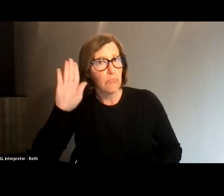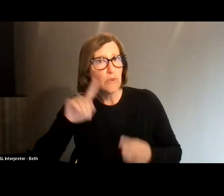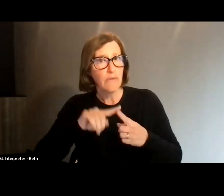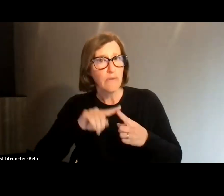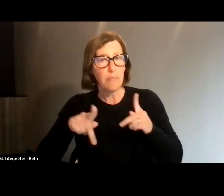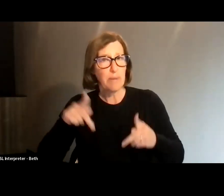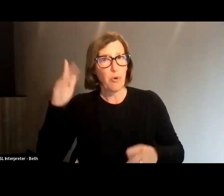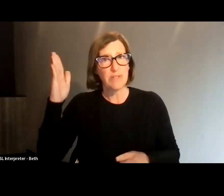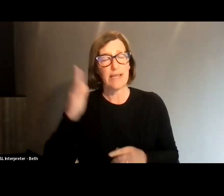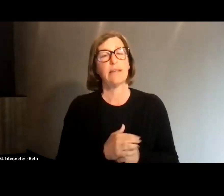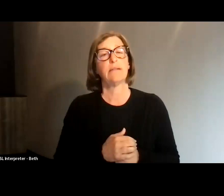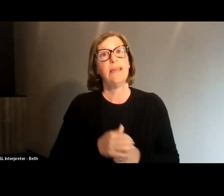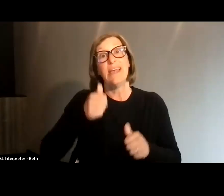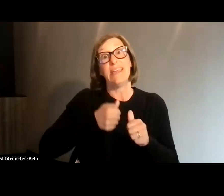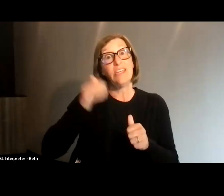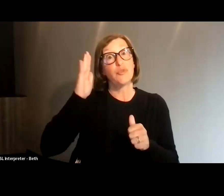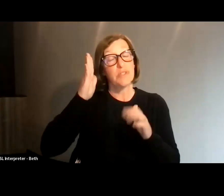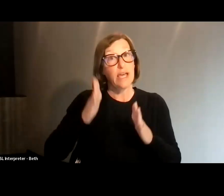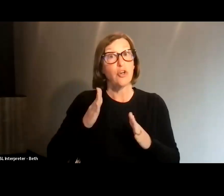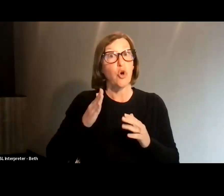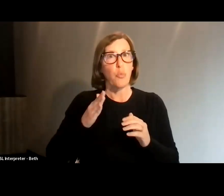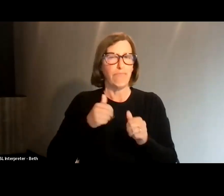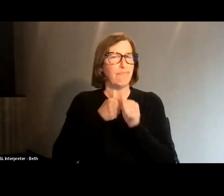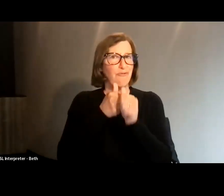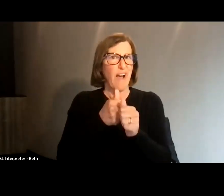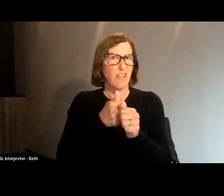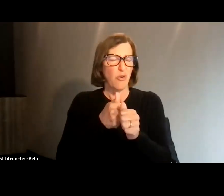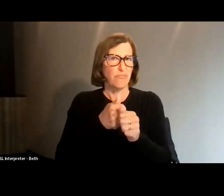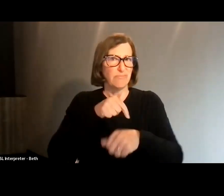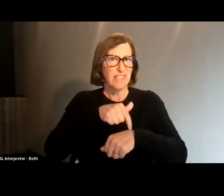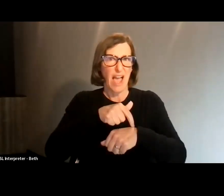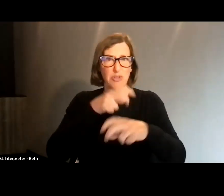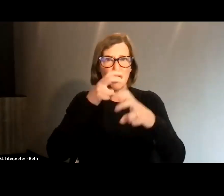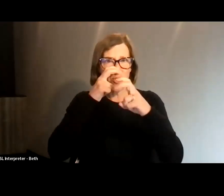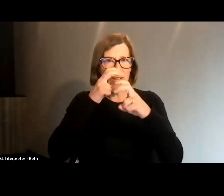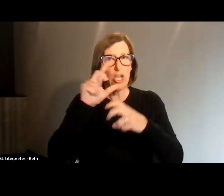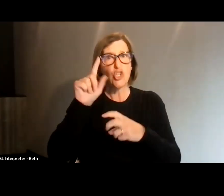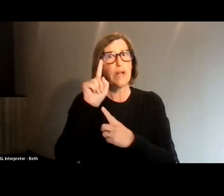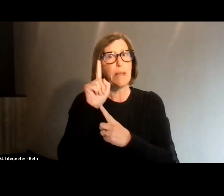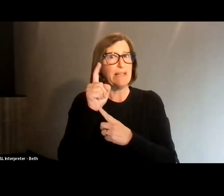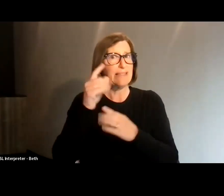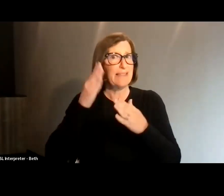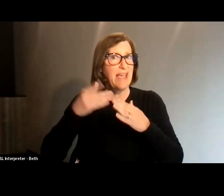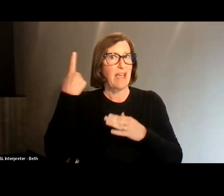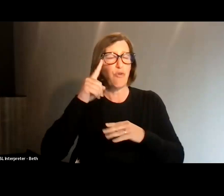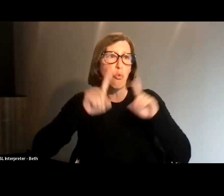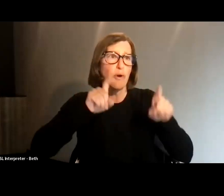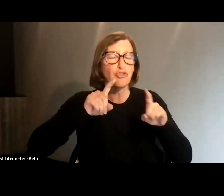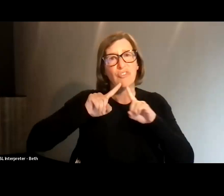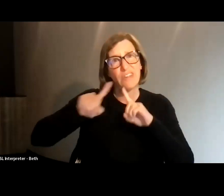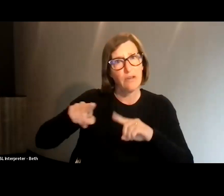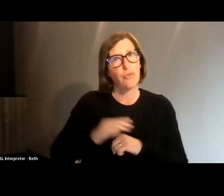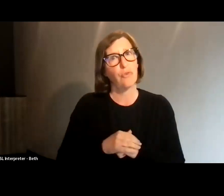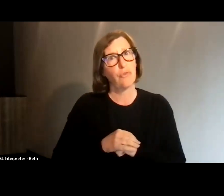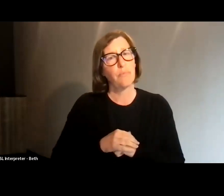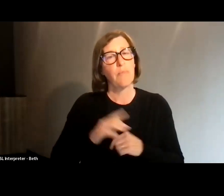We've asked that each presenter stick to their allotted time to allow for 20 minutes at the end for our Q&A. We will then